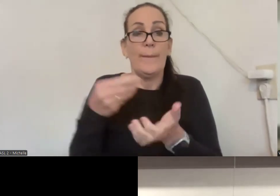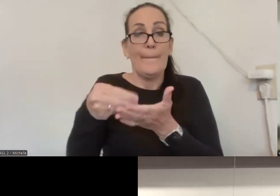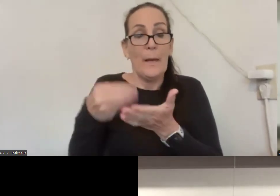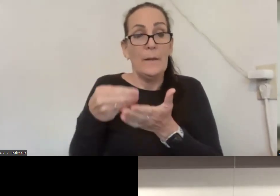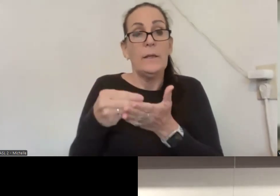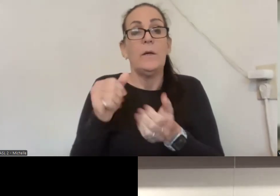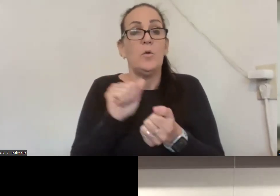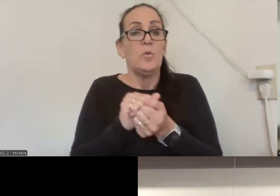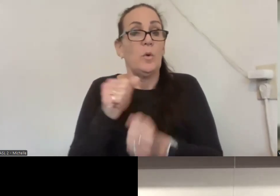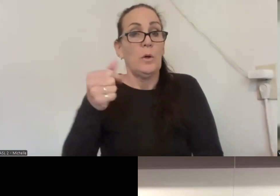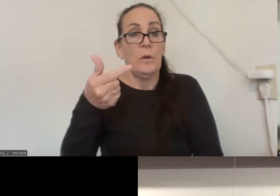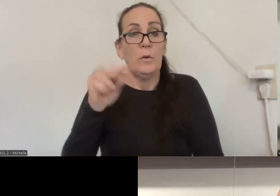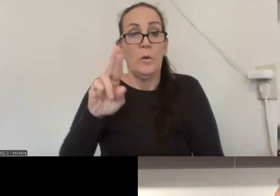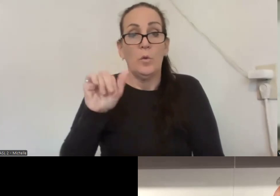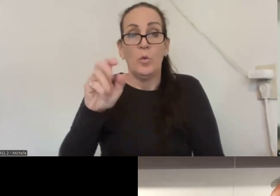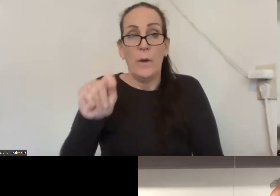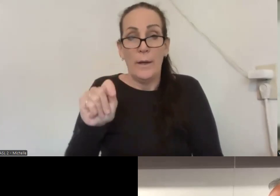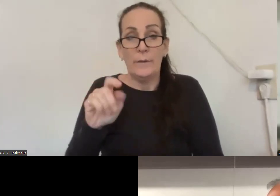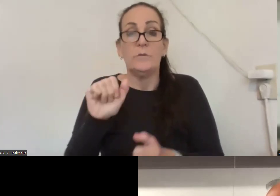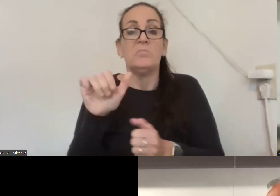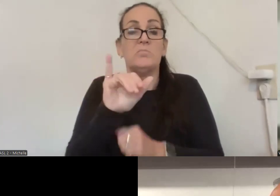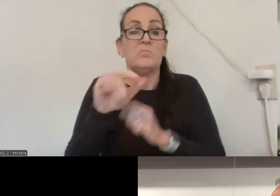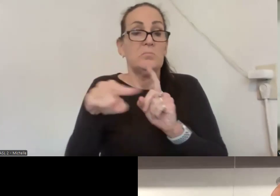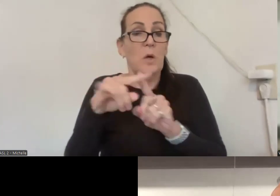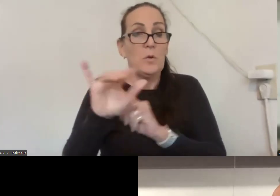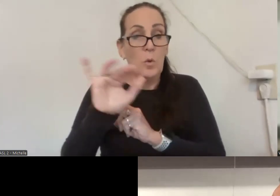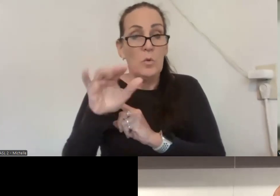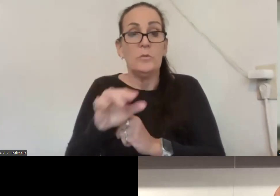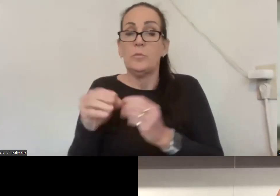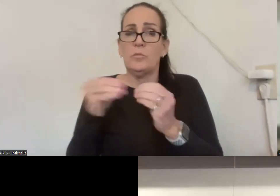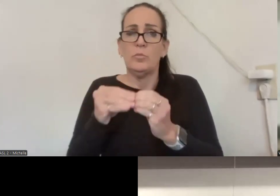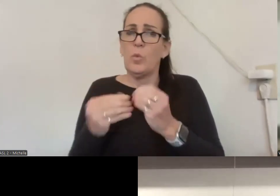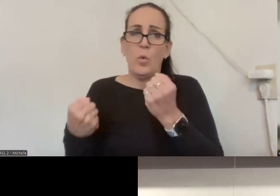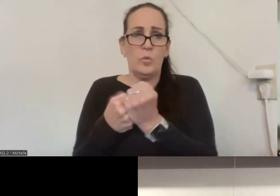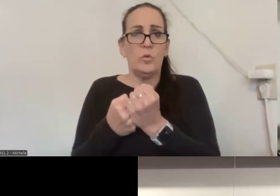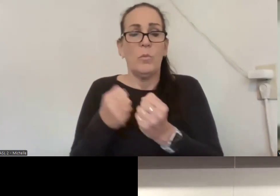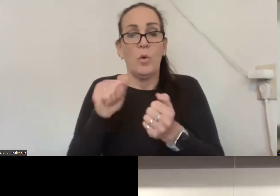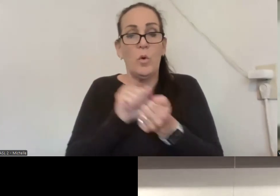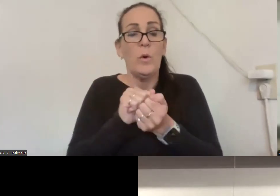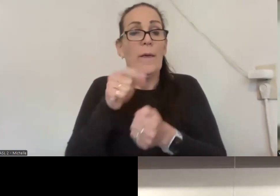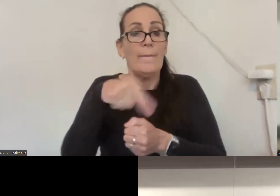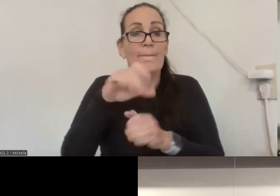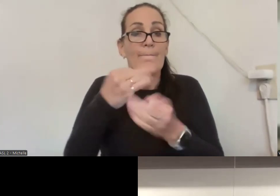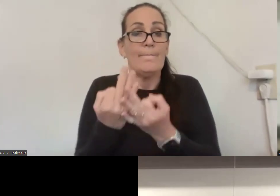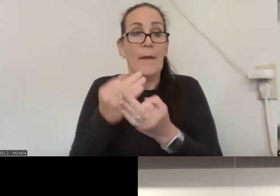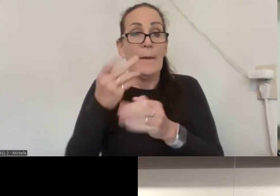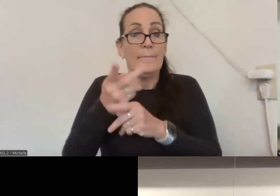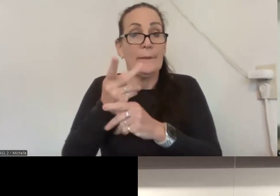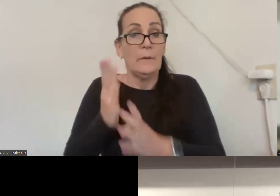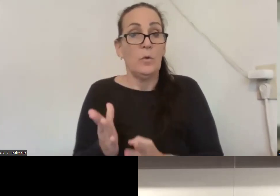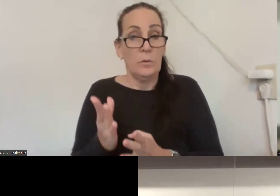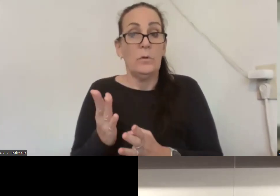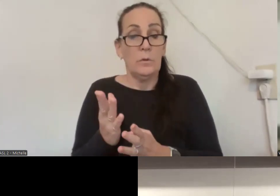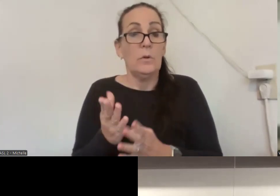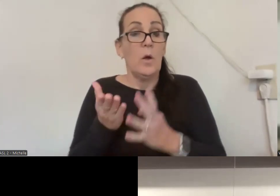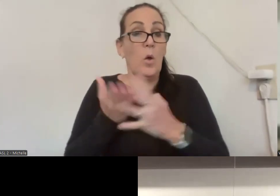to provide more support for the family caregivers through those organizations. I think,